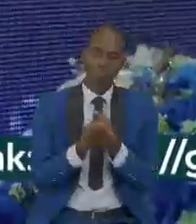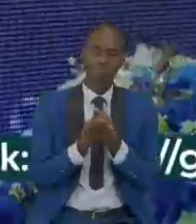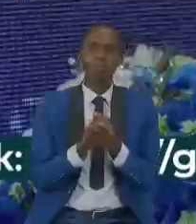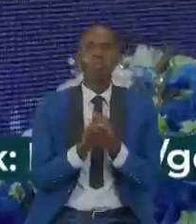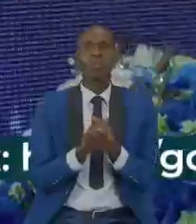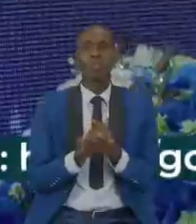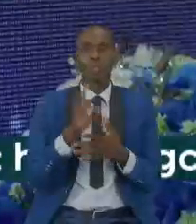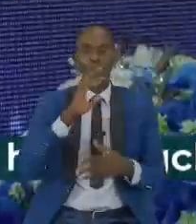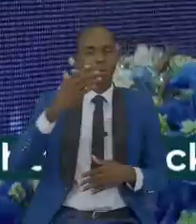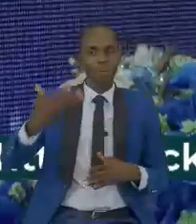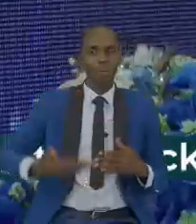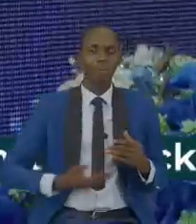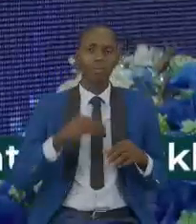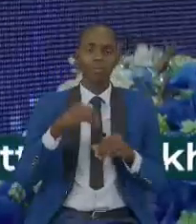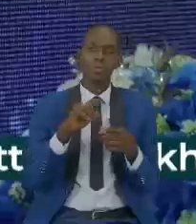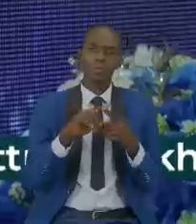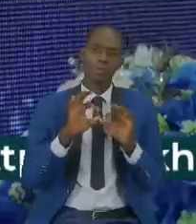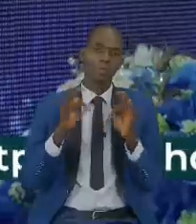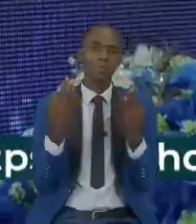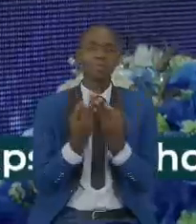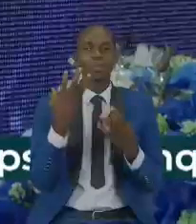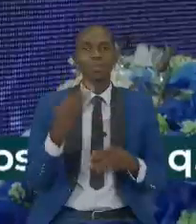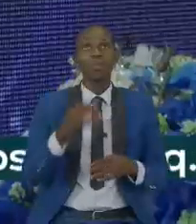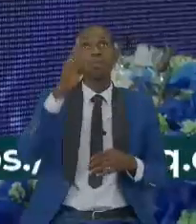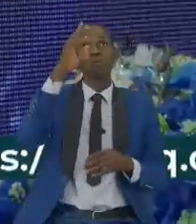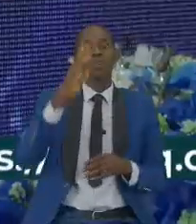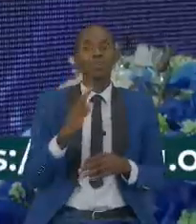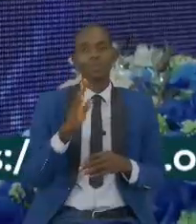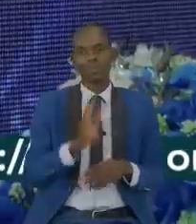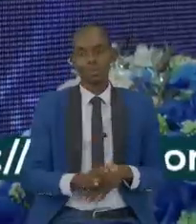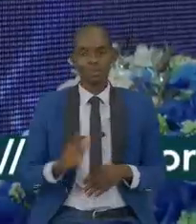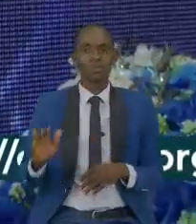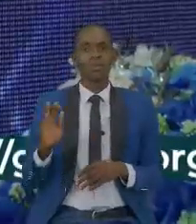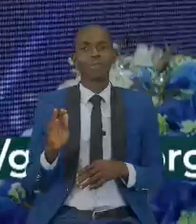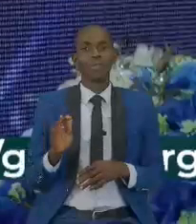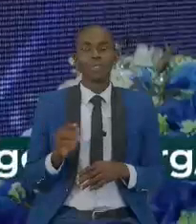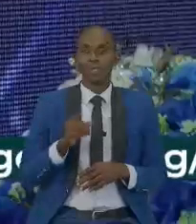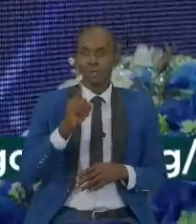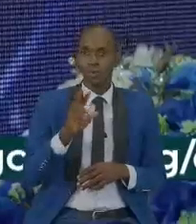and then take their names. Please, quickly, take their details.